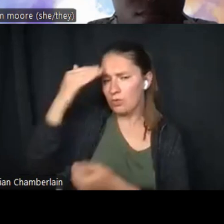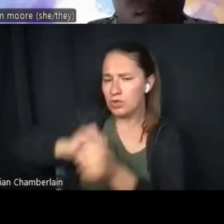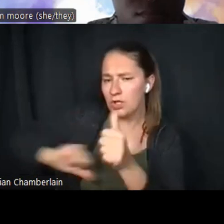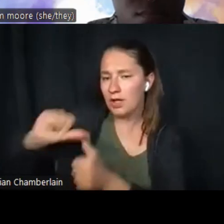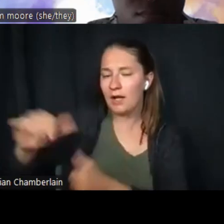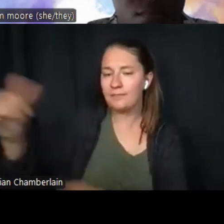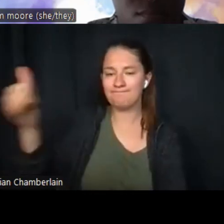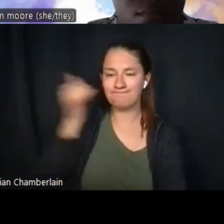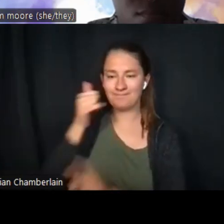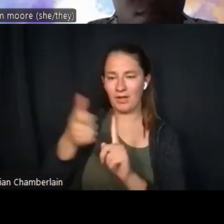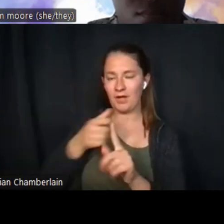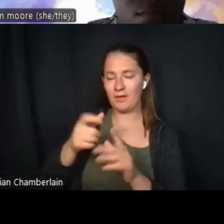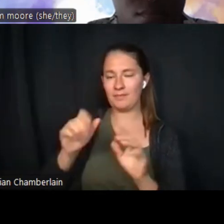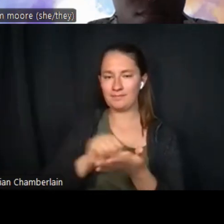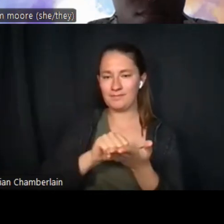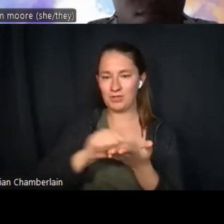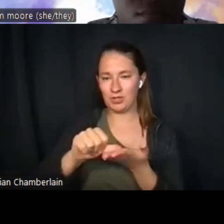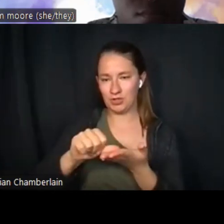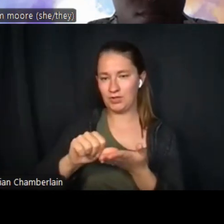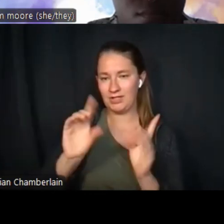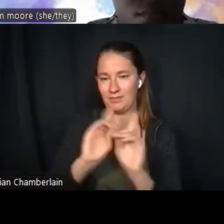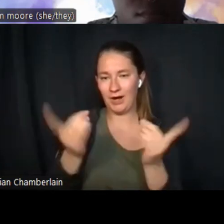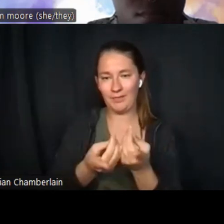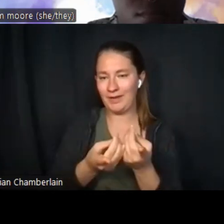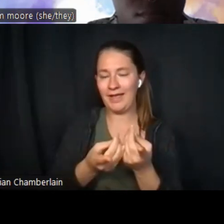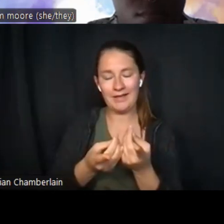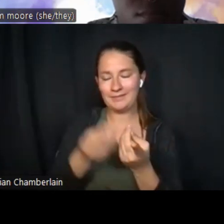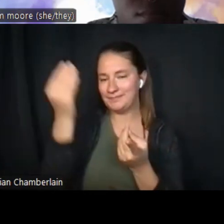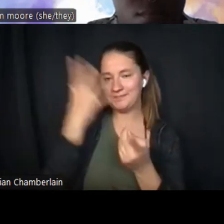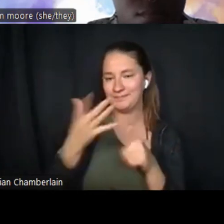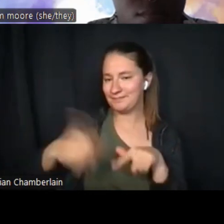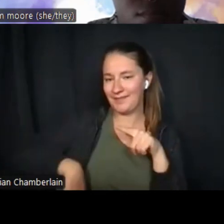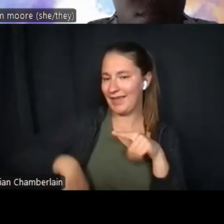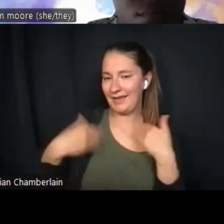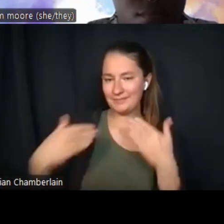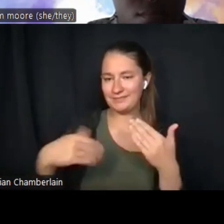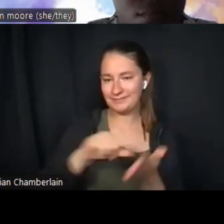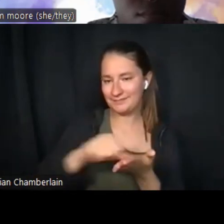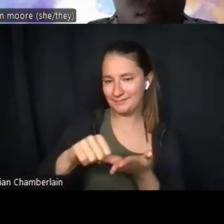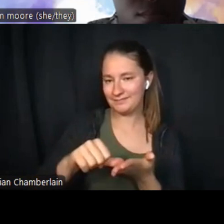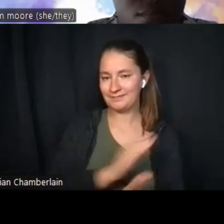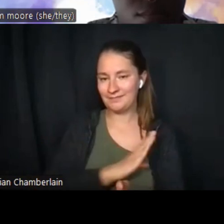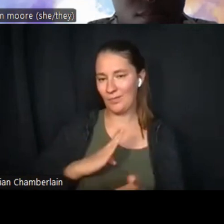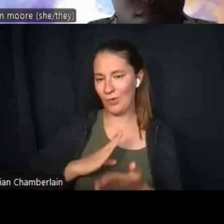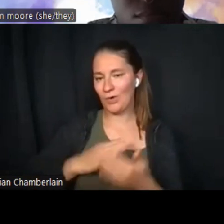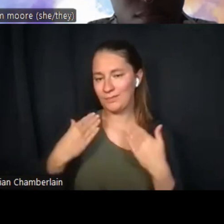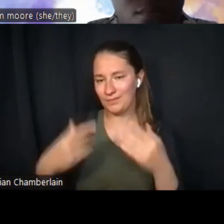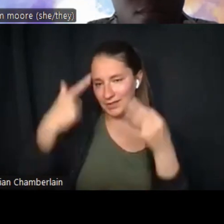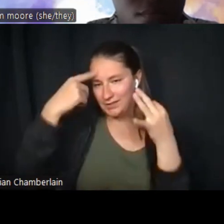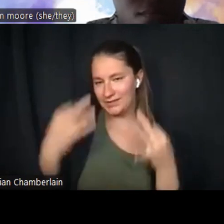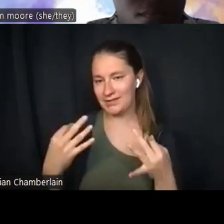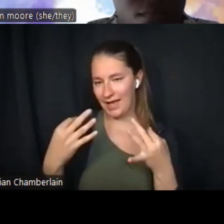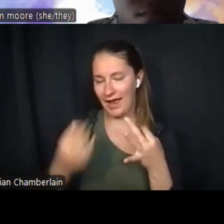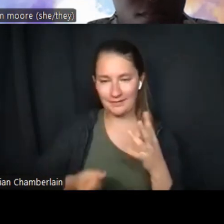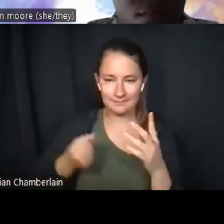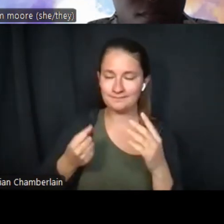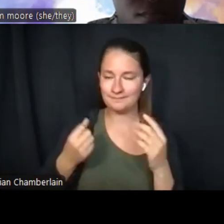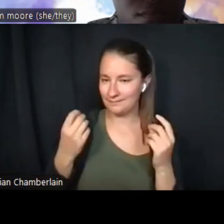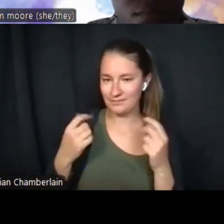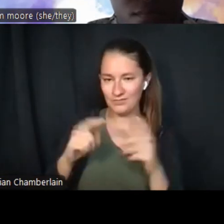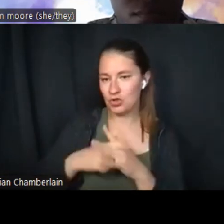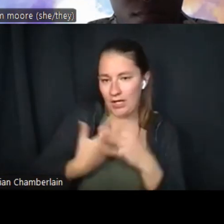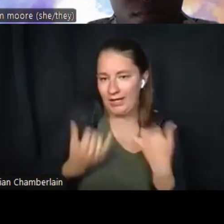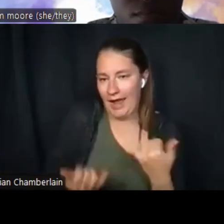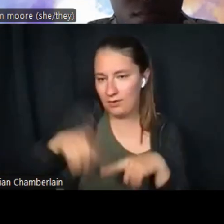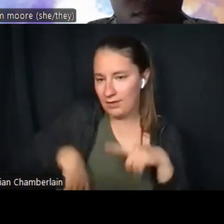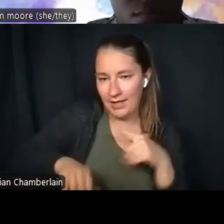and they're like, we can't perform surgery. The board has made a decision, and it's effective immediately.